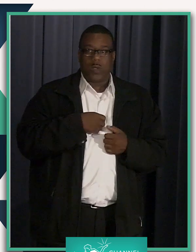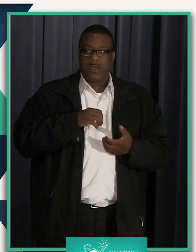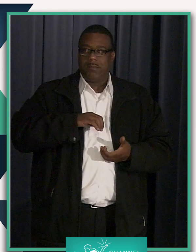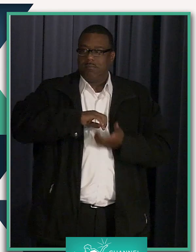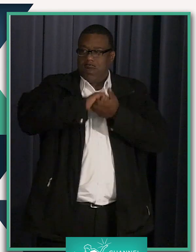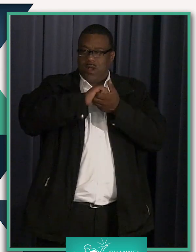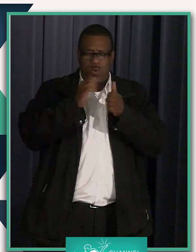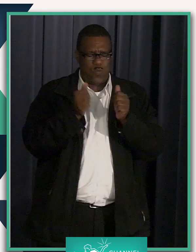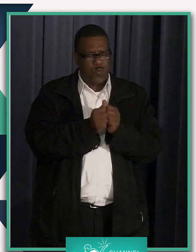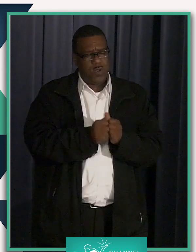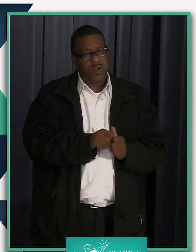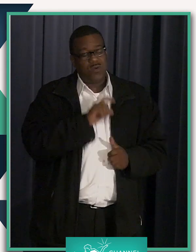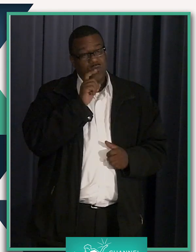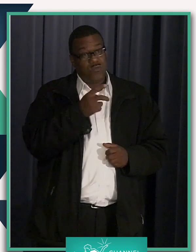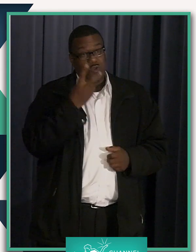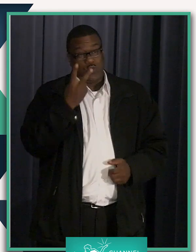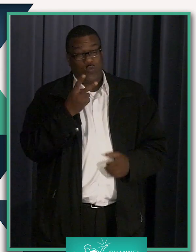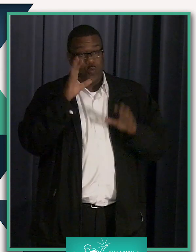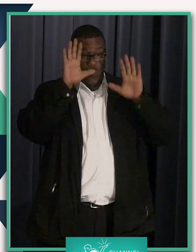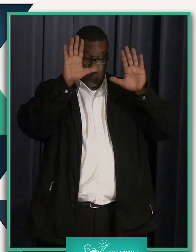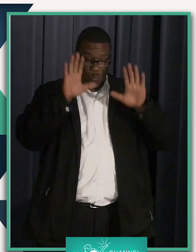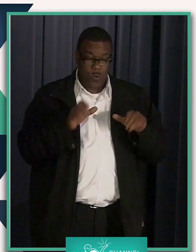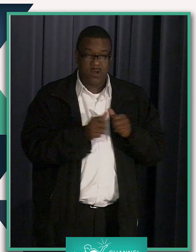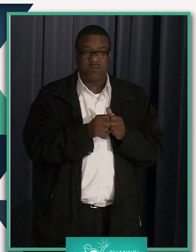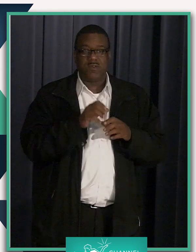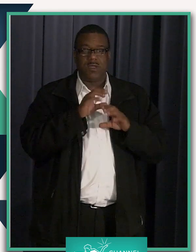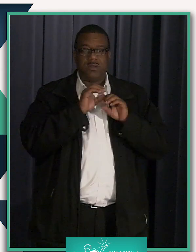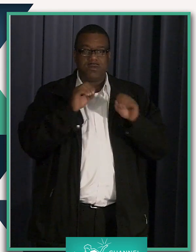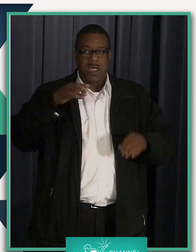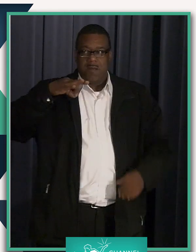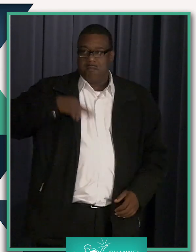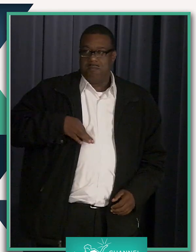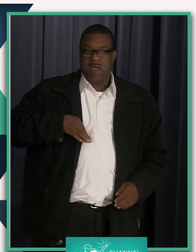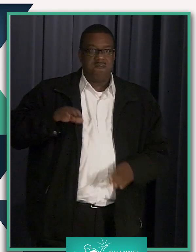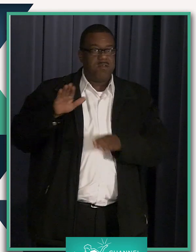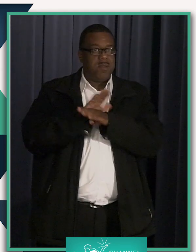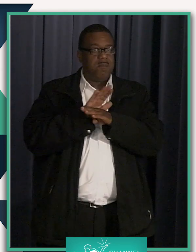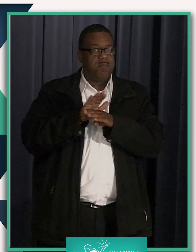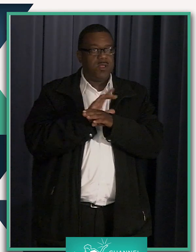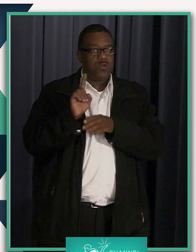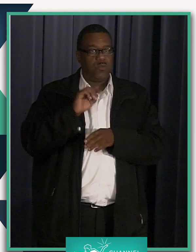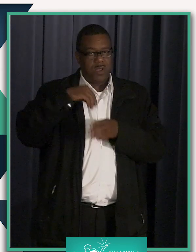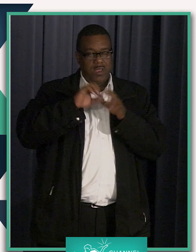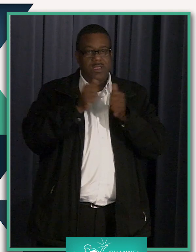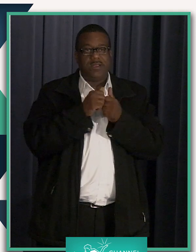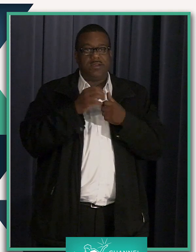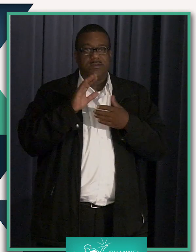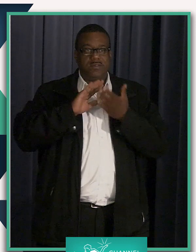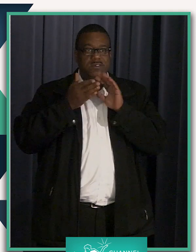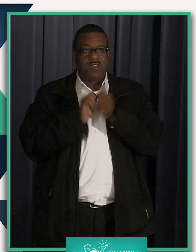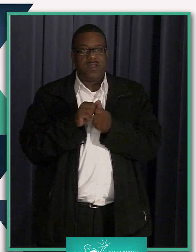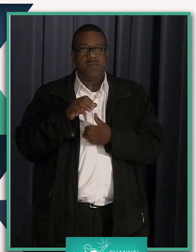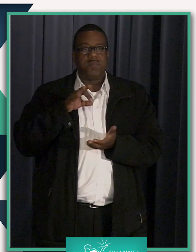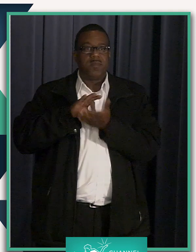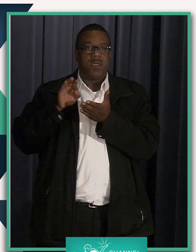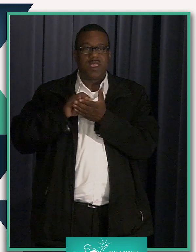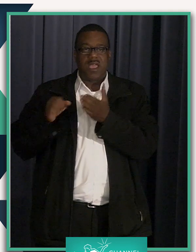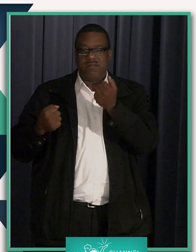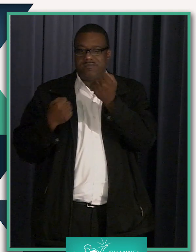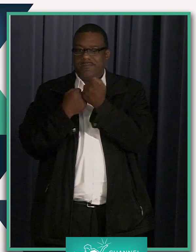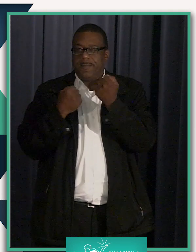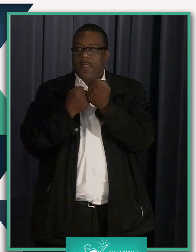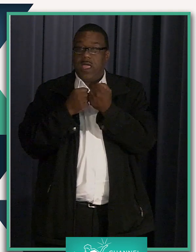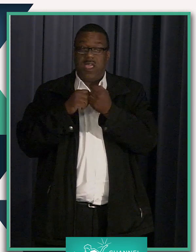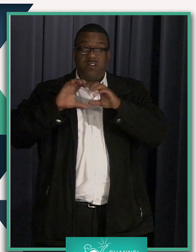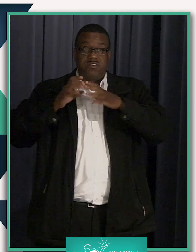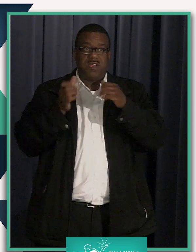two absolutely outstanding nonprofits in this city, the Accounting Aid Society and Wayne Metro Community